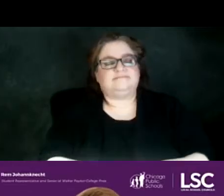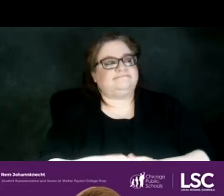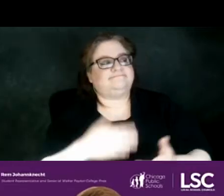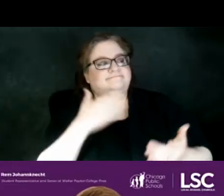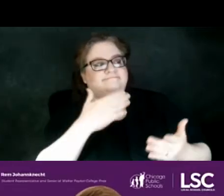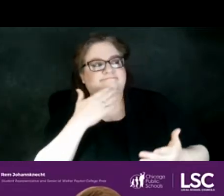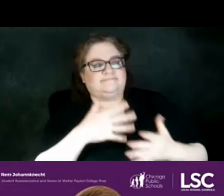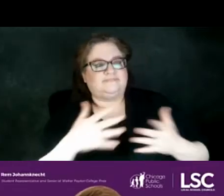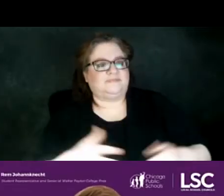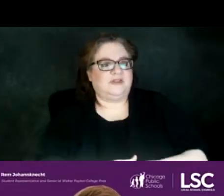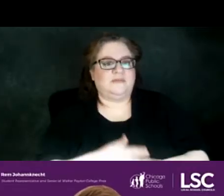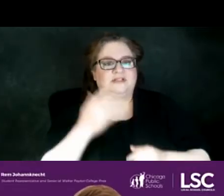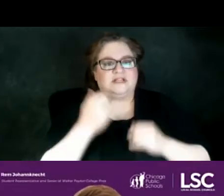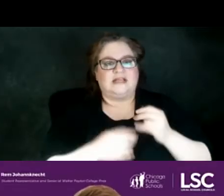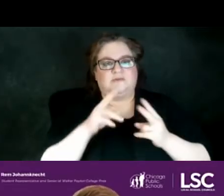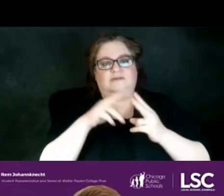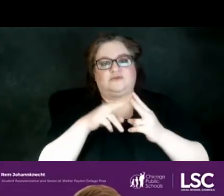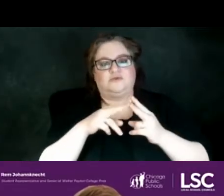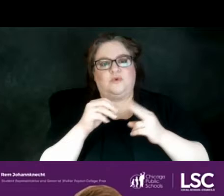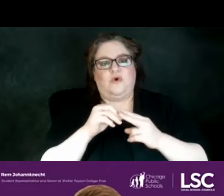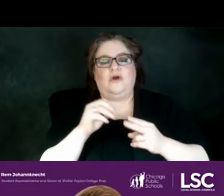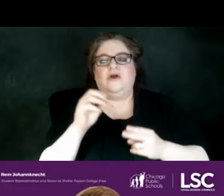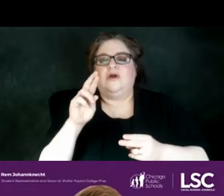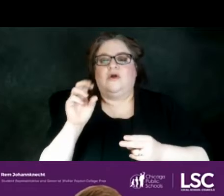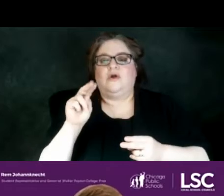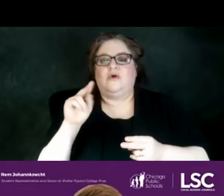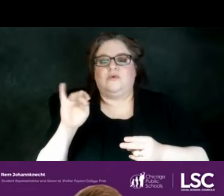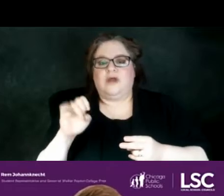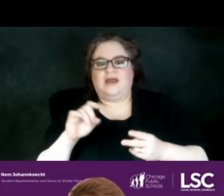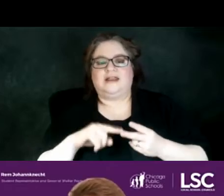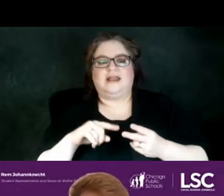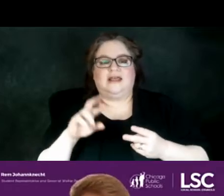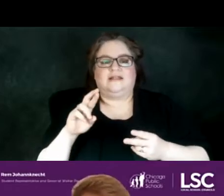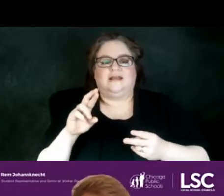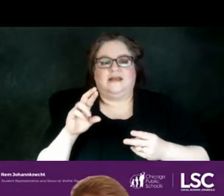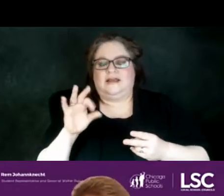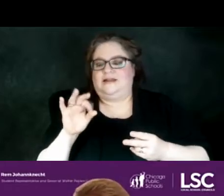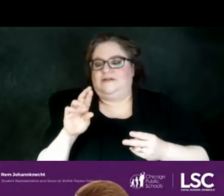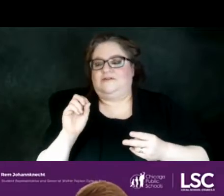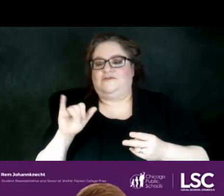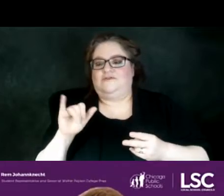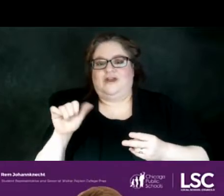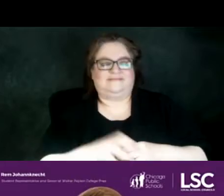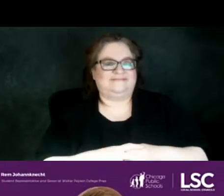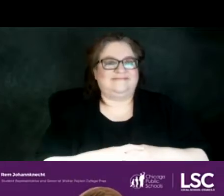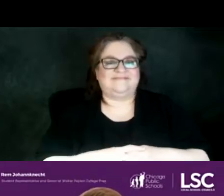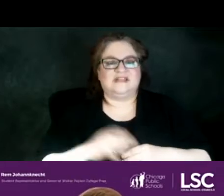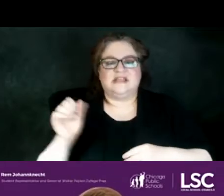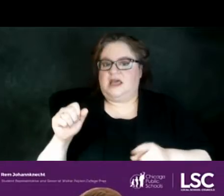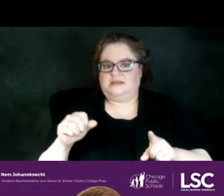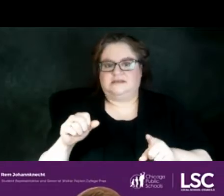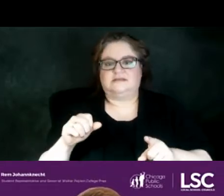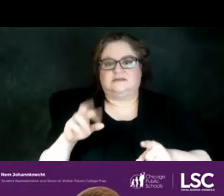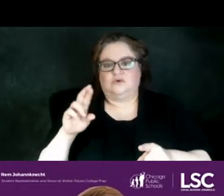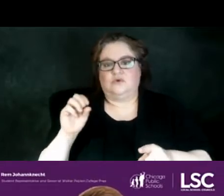not least, Ronnie, or excuse me, I have 2 more to answer. Ronnie, and then I'm going to jump to Freud. Yeah, of course, it's what you make of it. So